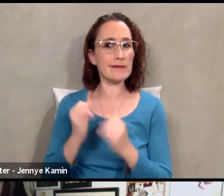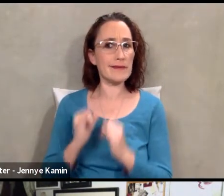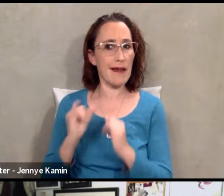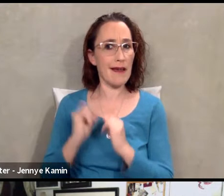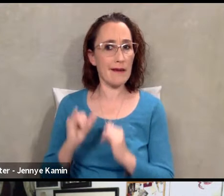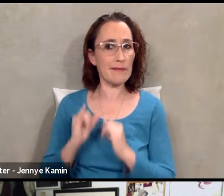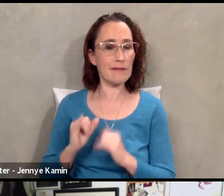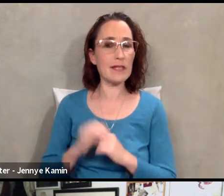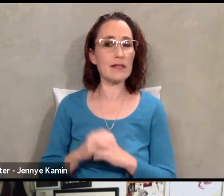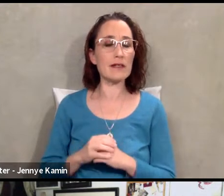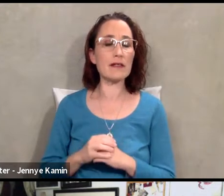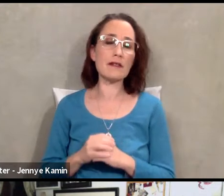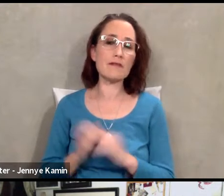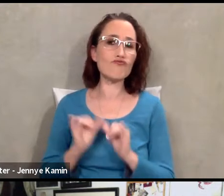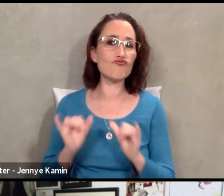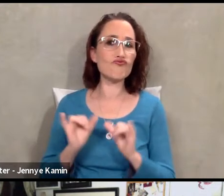is,